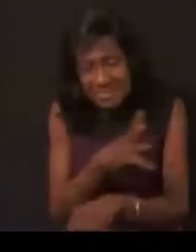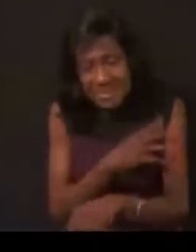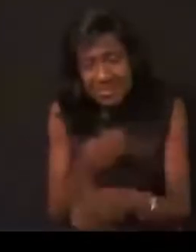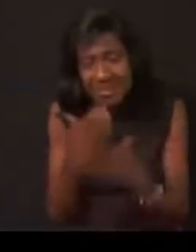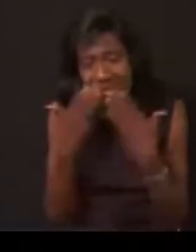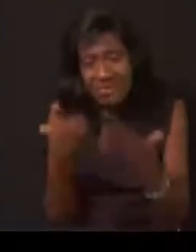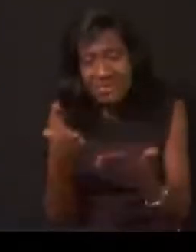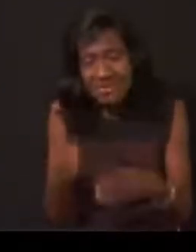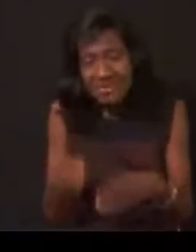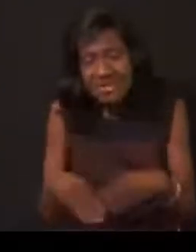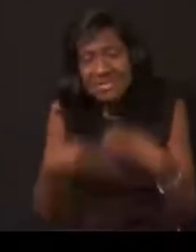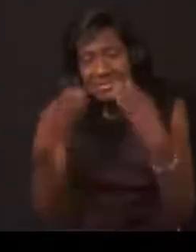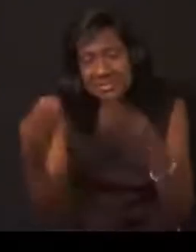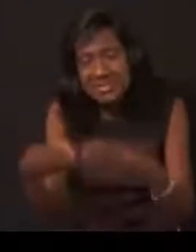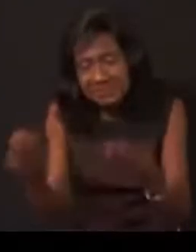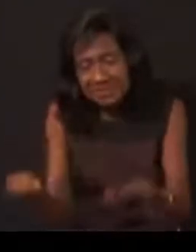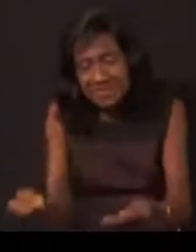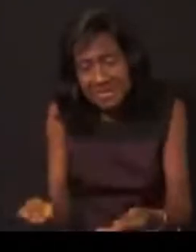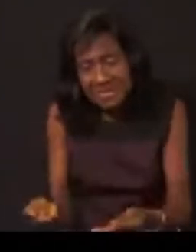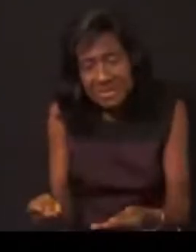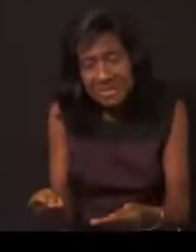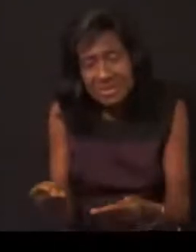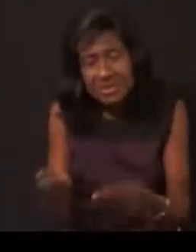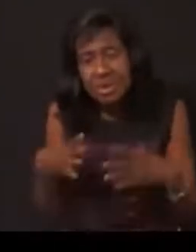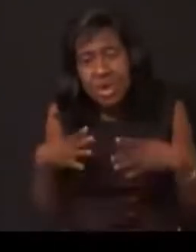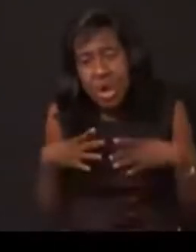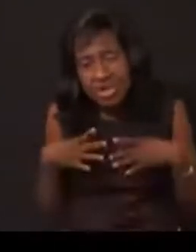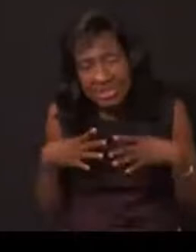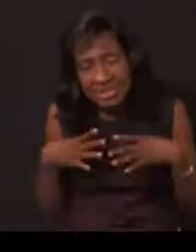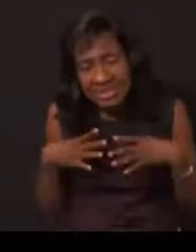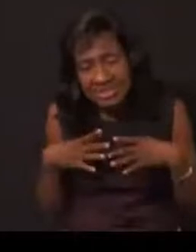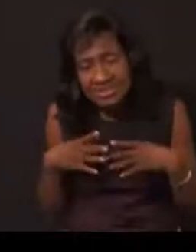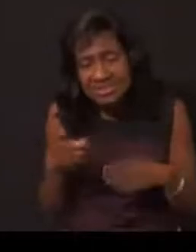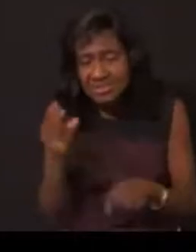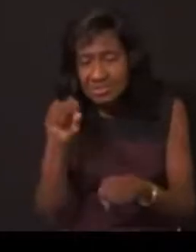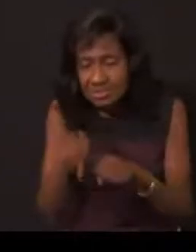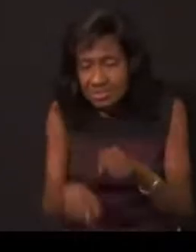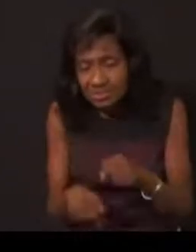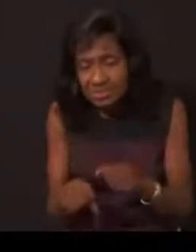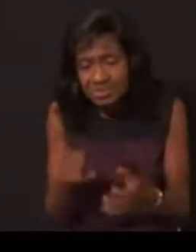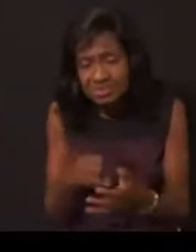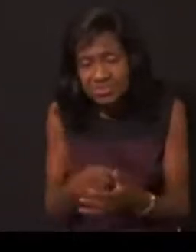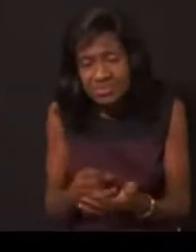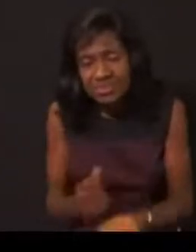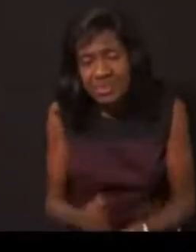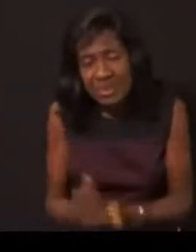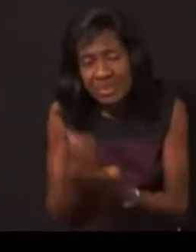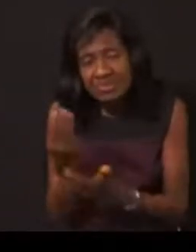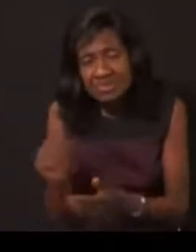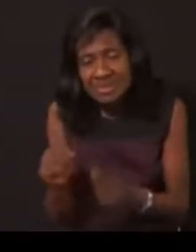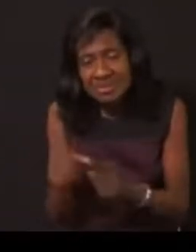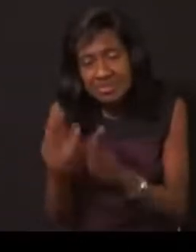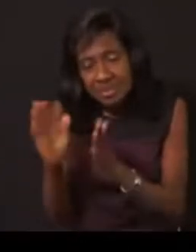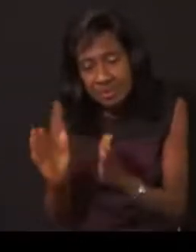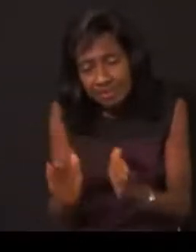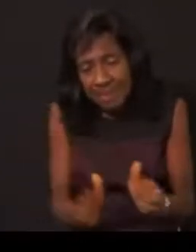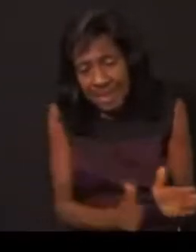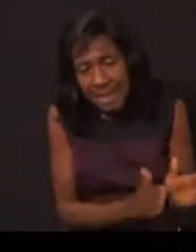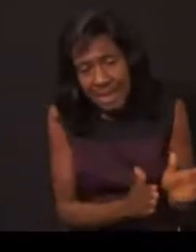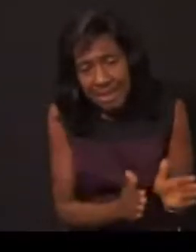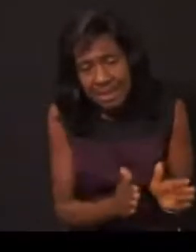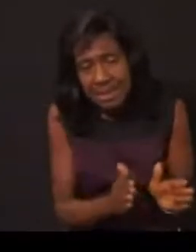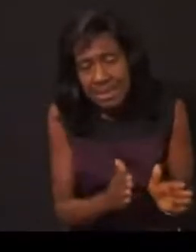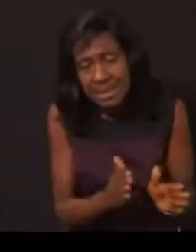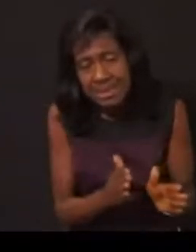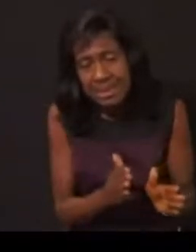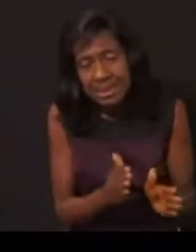So this, by doing this, it enables them to plan, enables them to be able to take